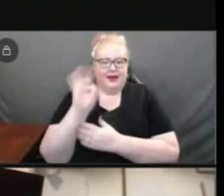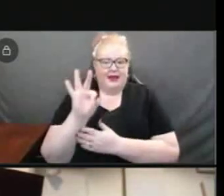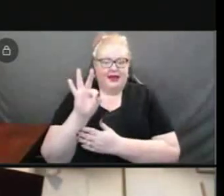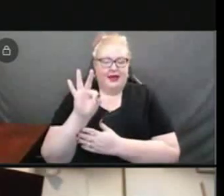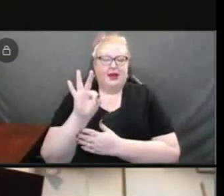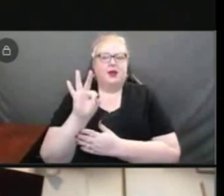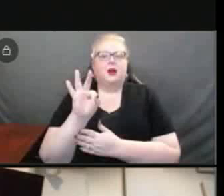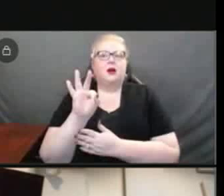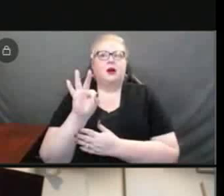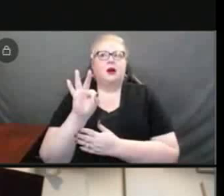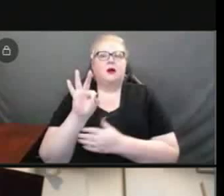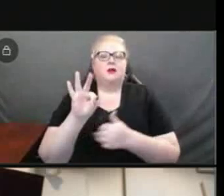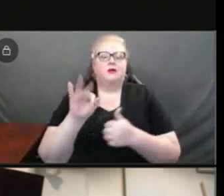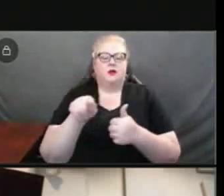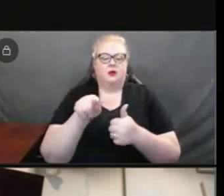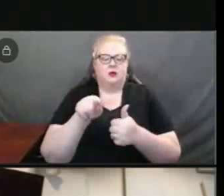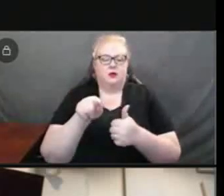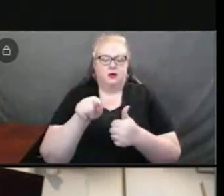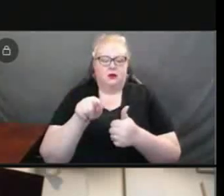amended, then